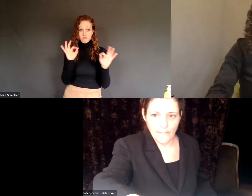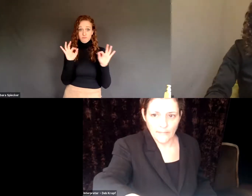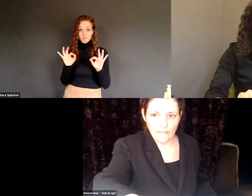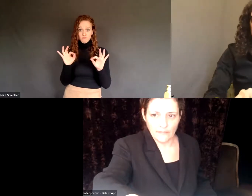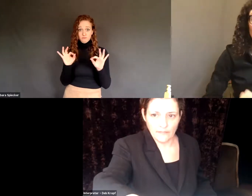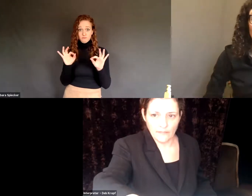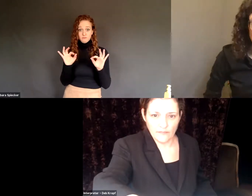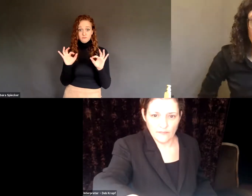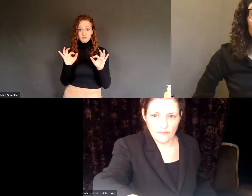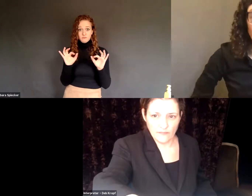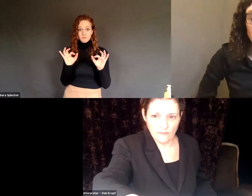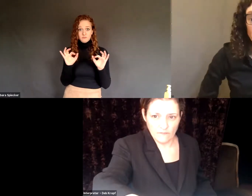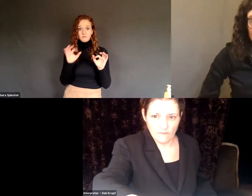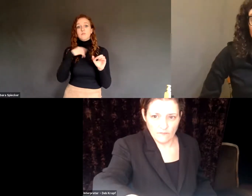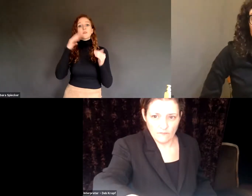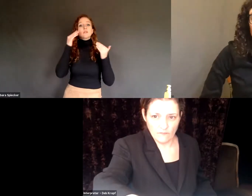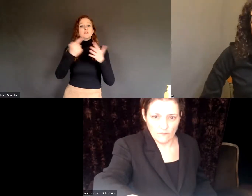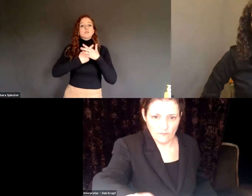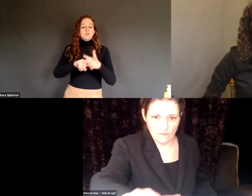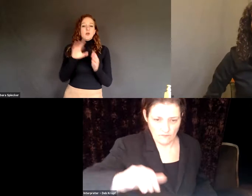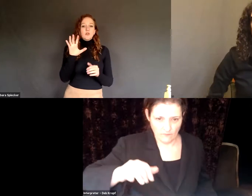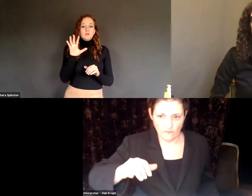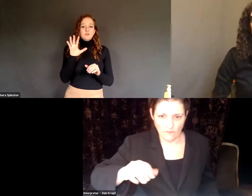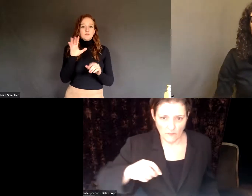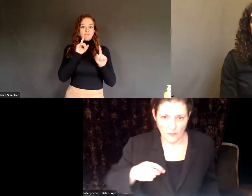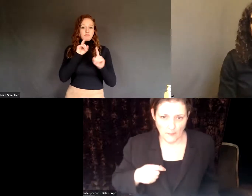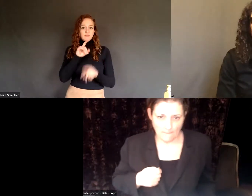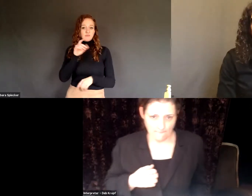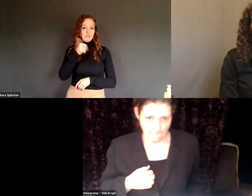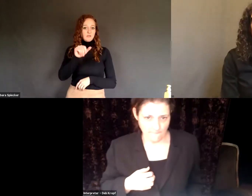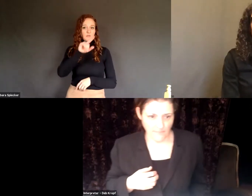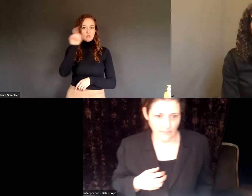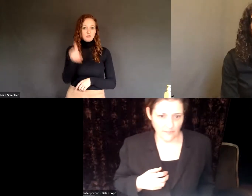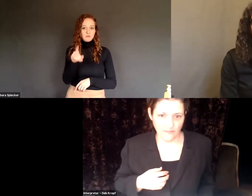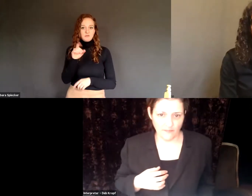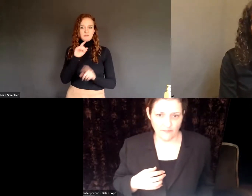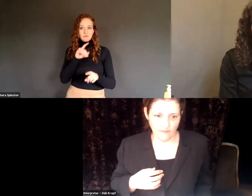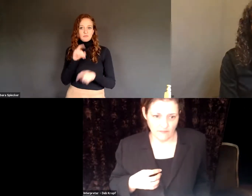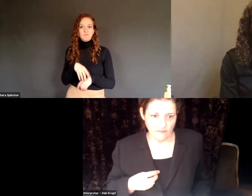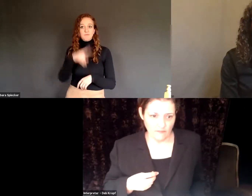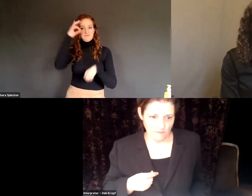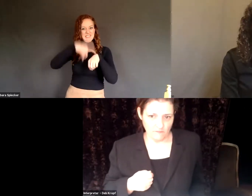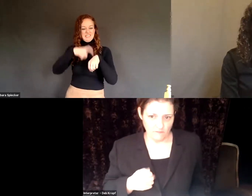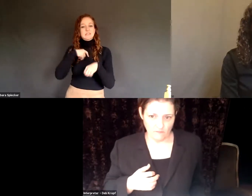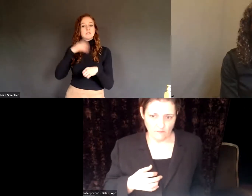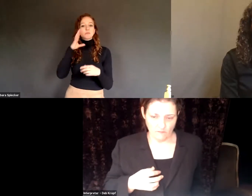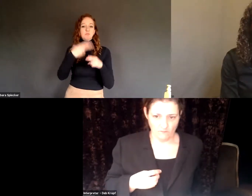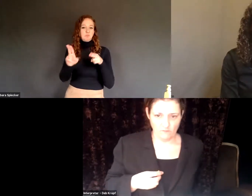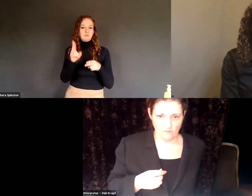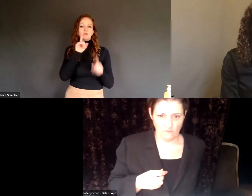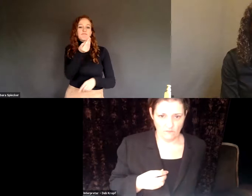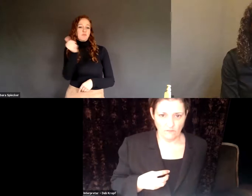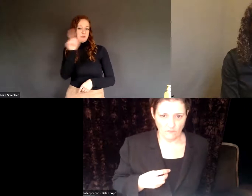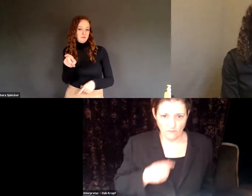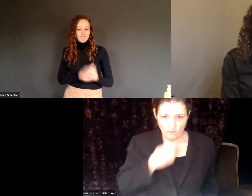Okay, and at this point, if we're ready, I'm going to go ahead and start the Q&A section of the